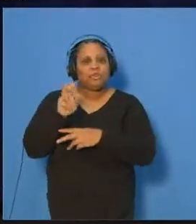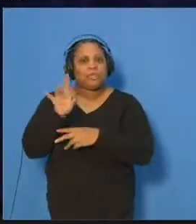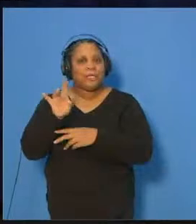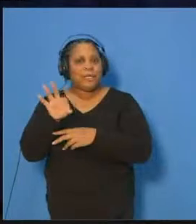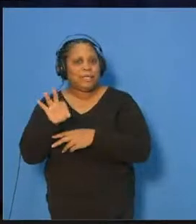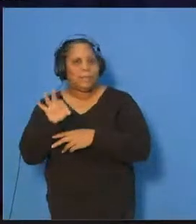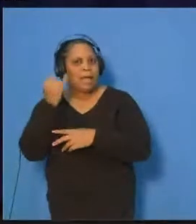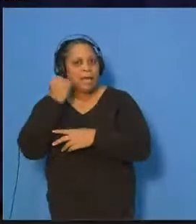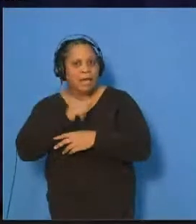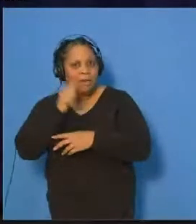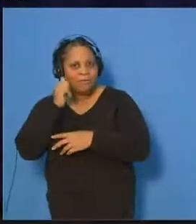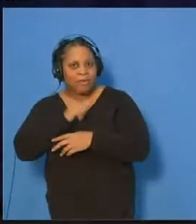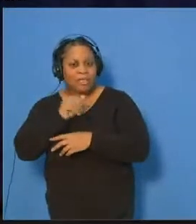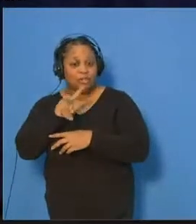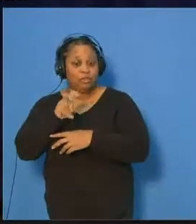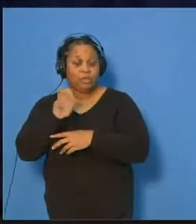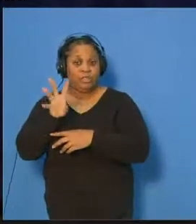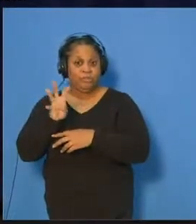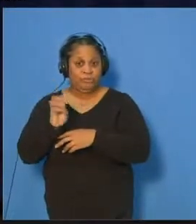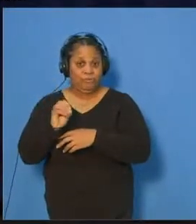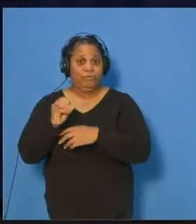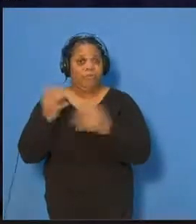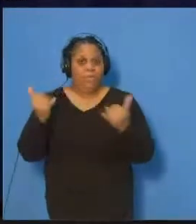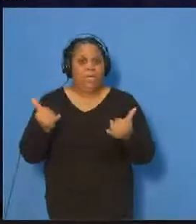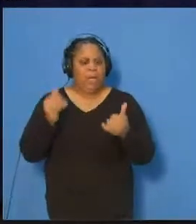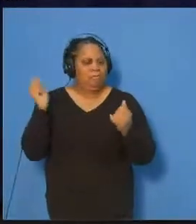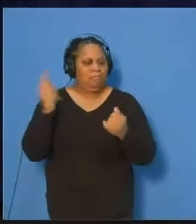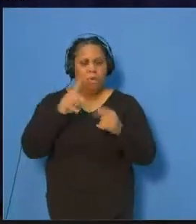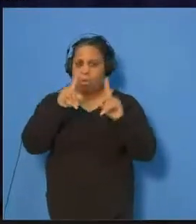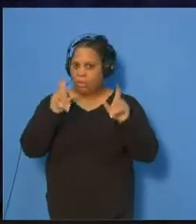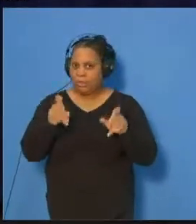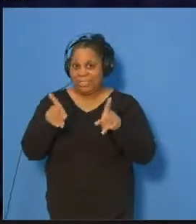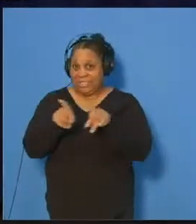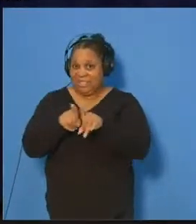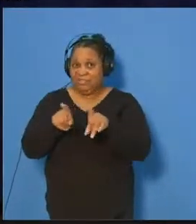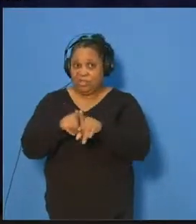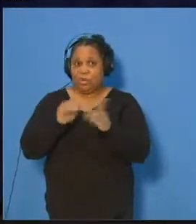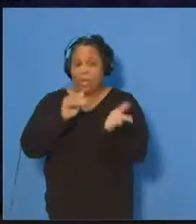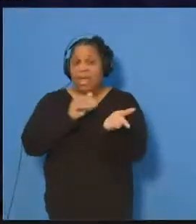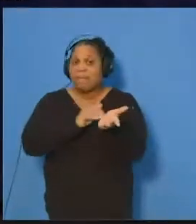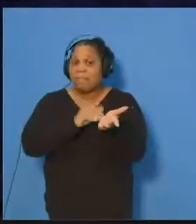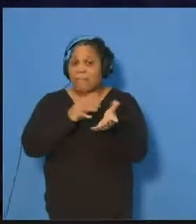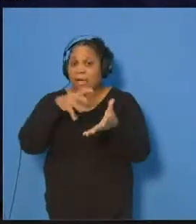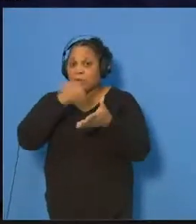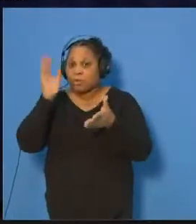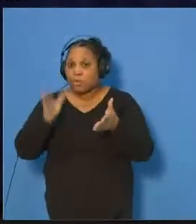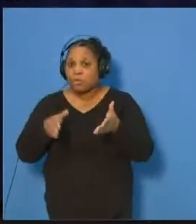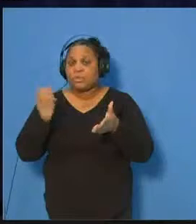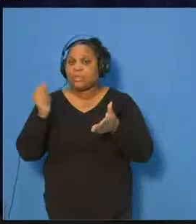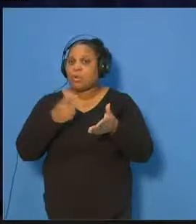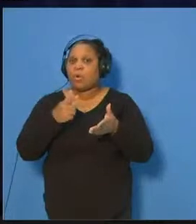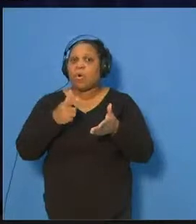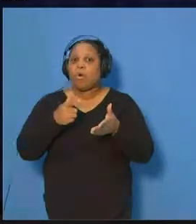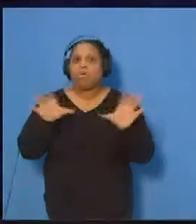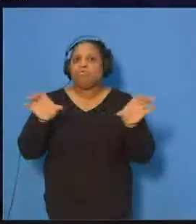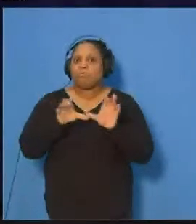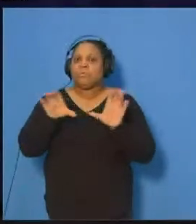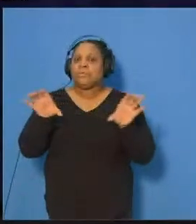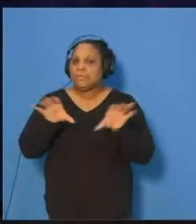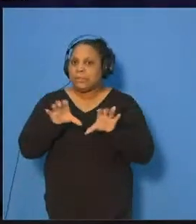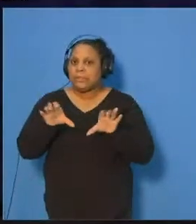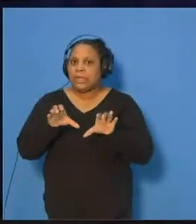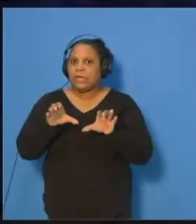today and 240 thus far. All the tests, even though we have medical students who are there, all the tests are either being done